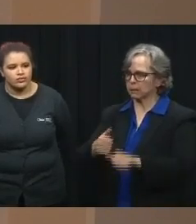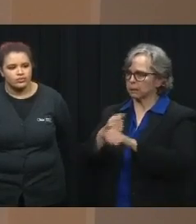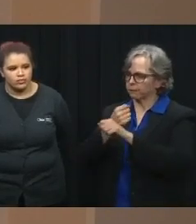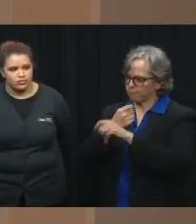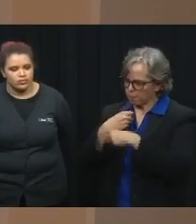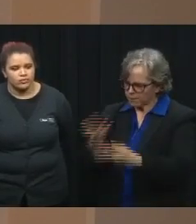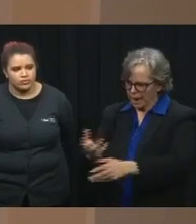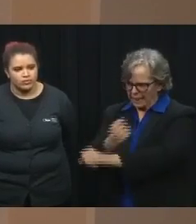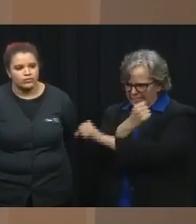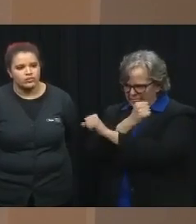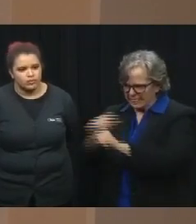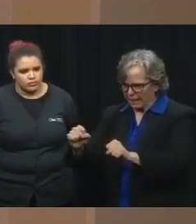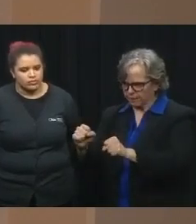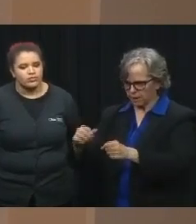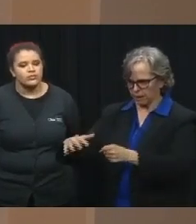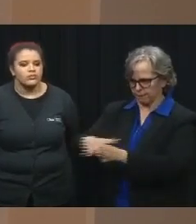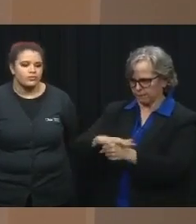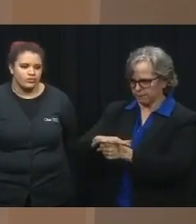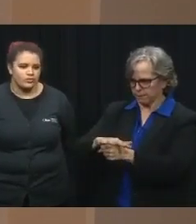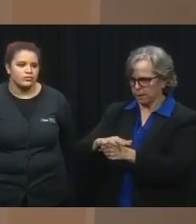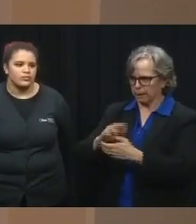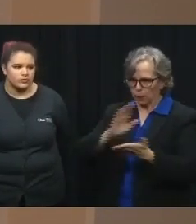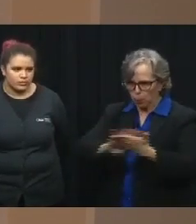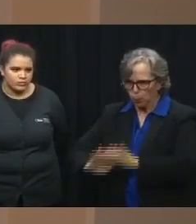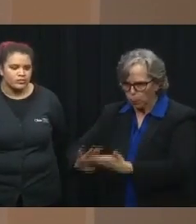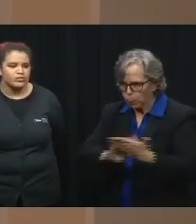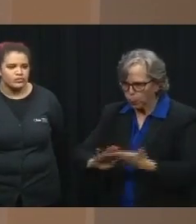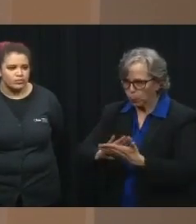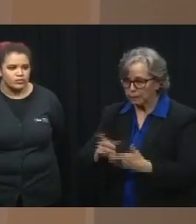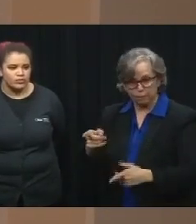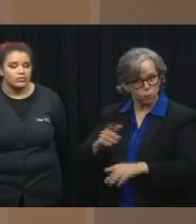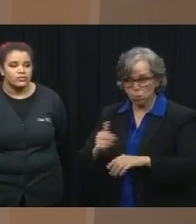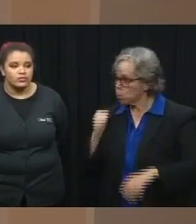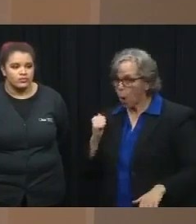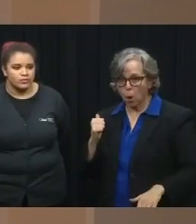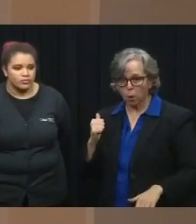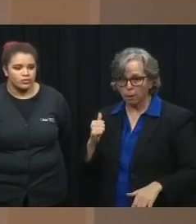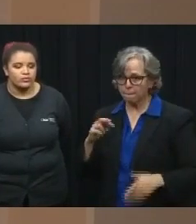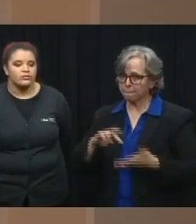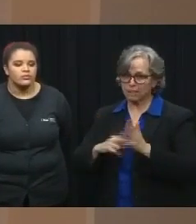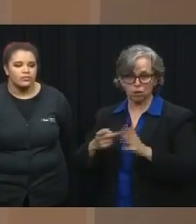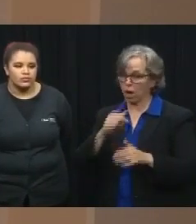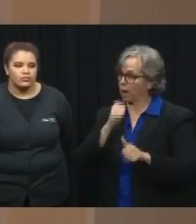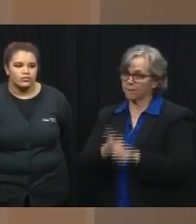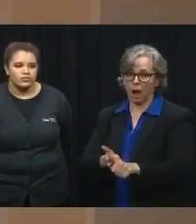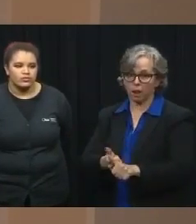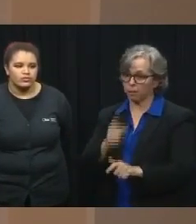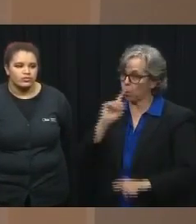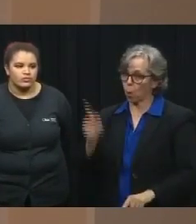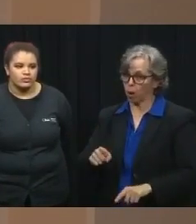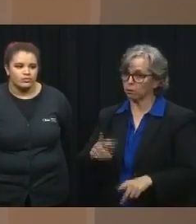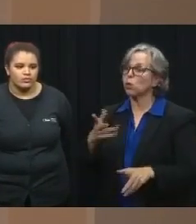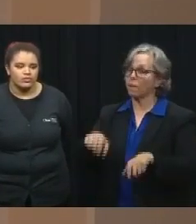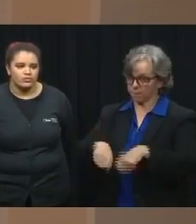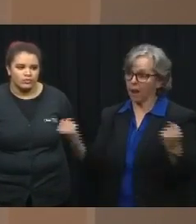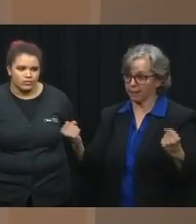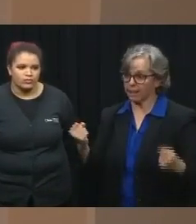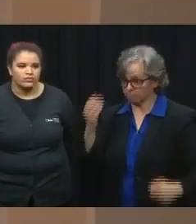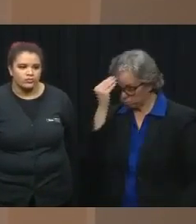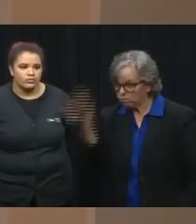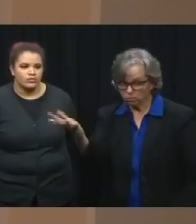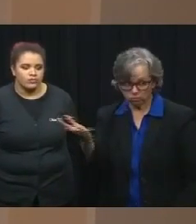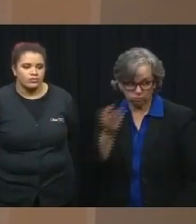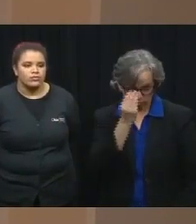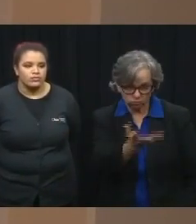employees. You are in violation of this order if you do not do that. The vast majority of businesses are going to do